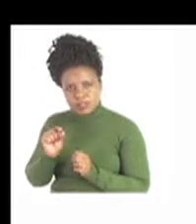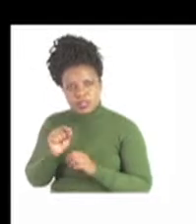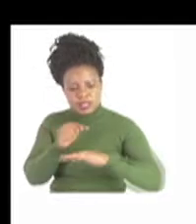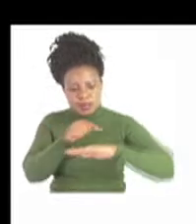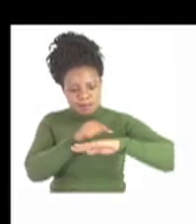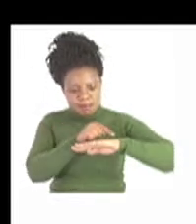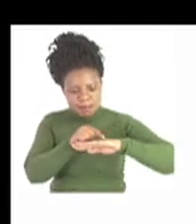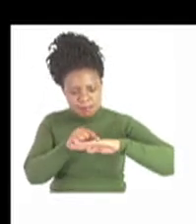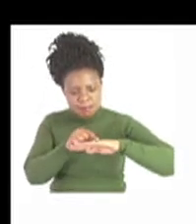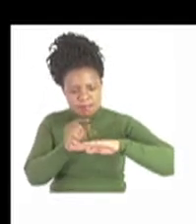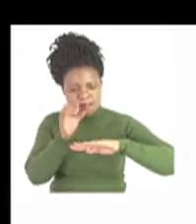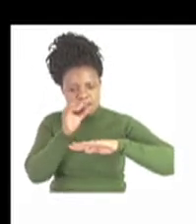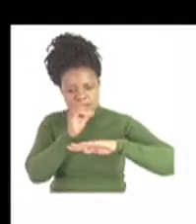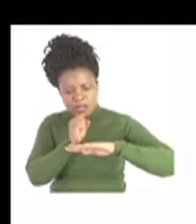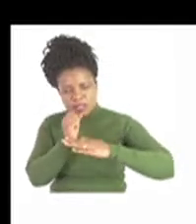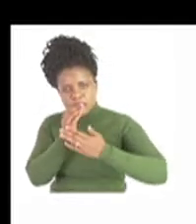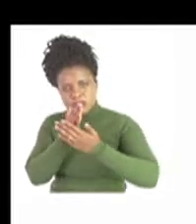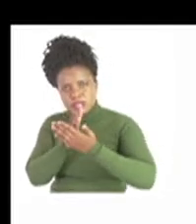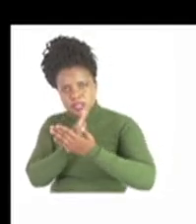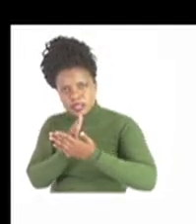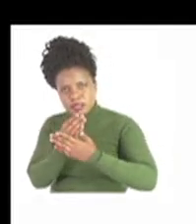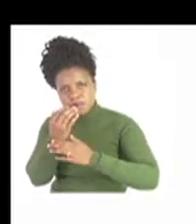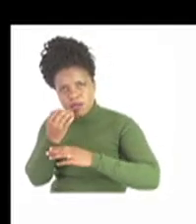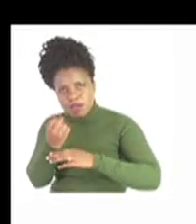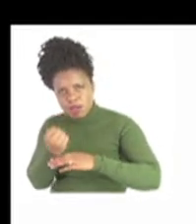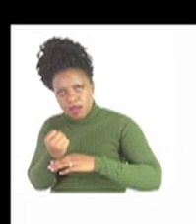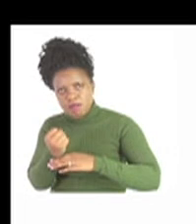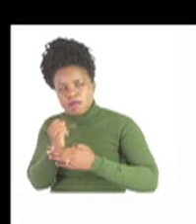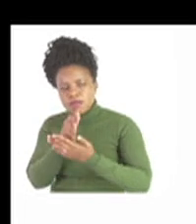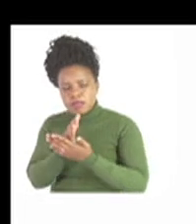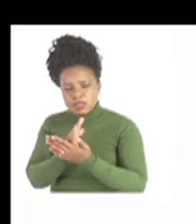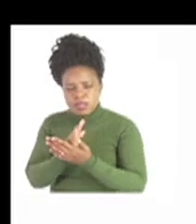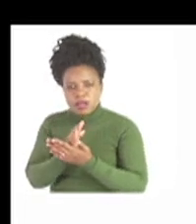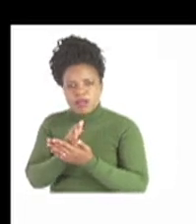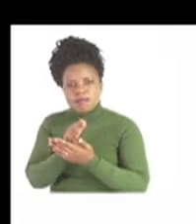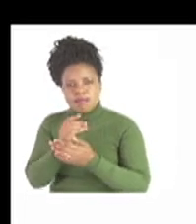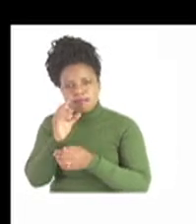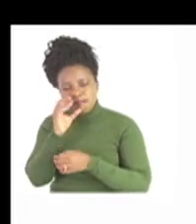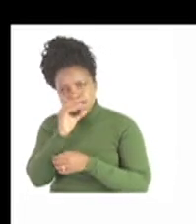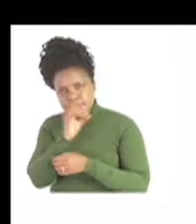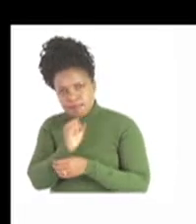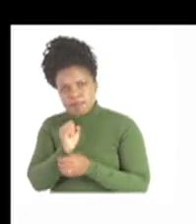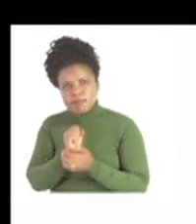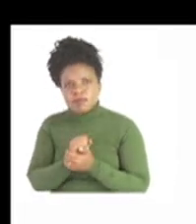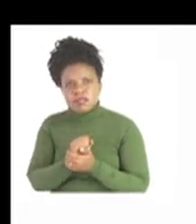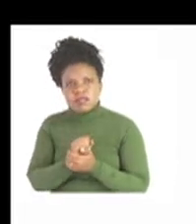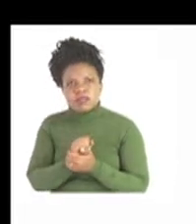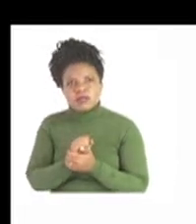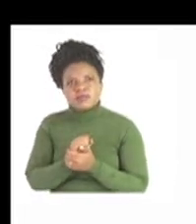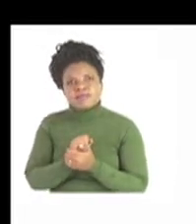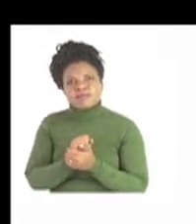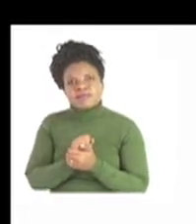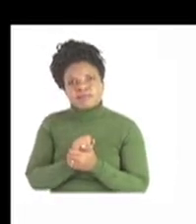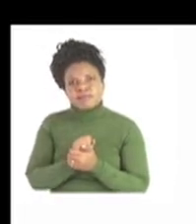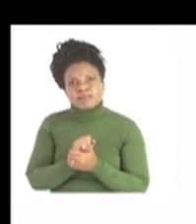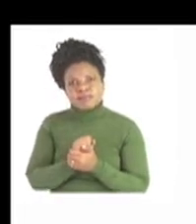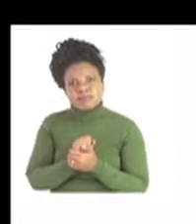4, there's space, there's 25, 3 spaces, and then